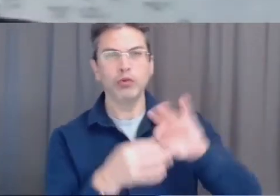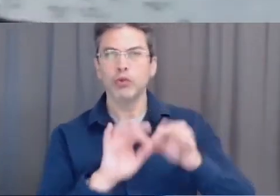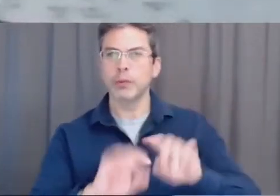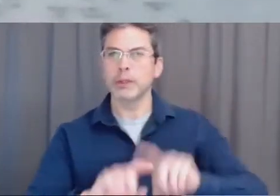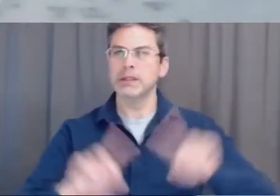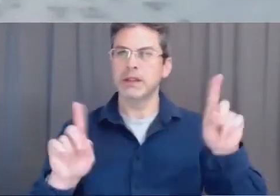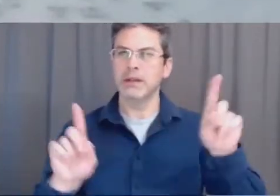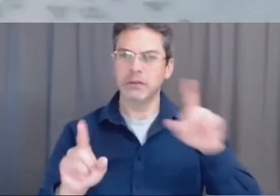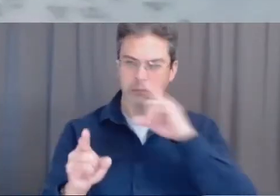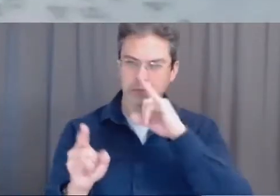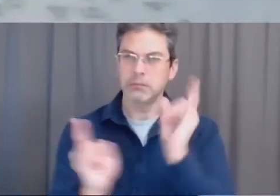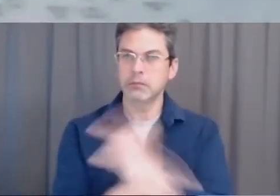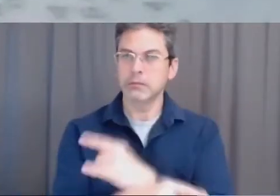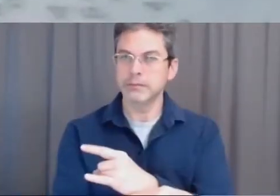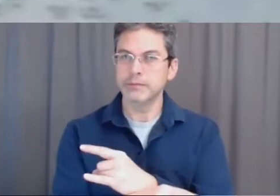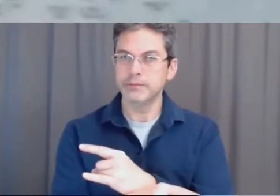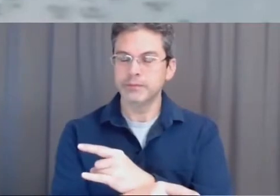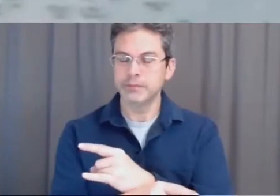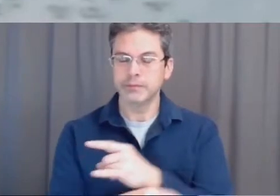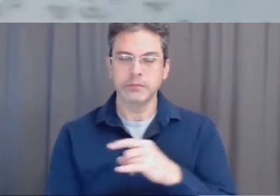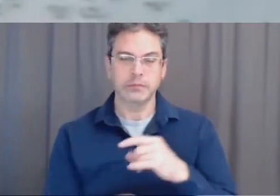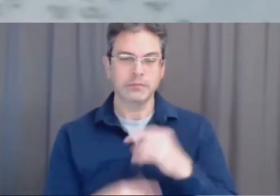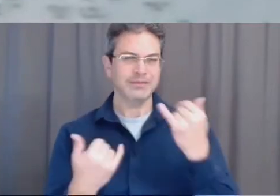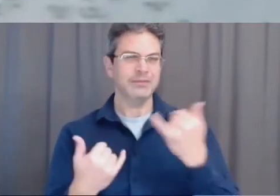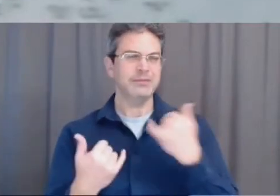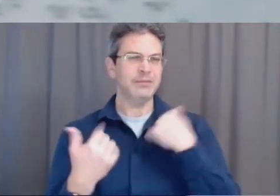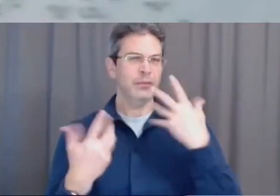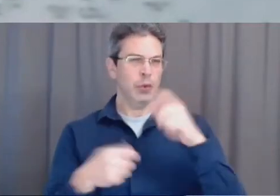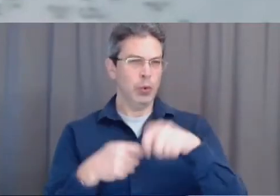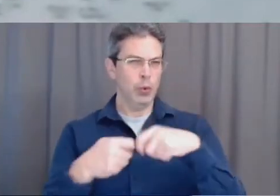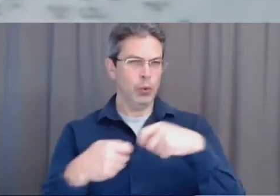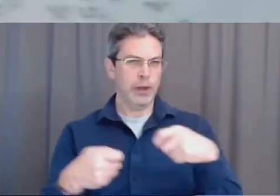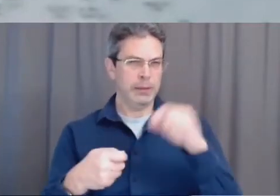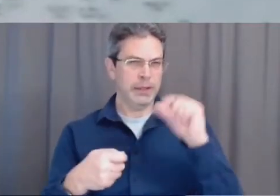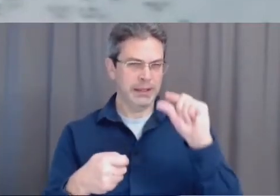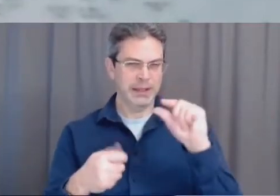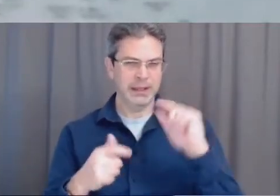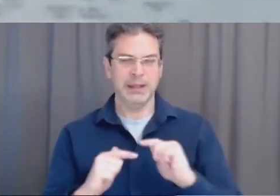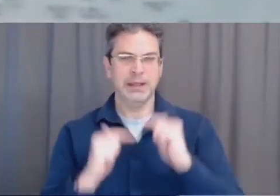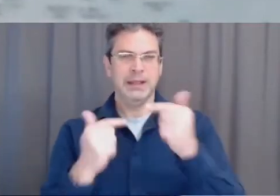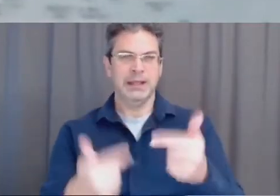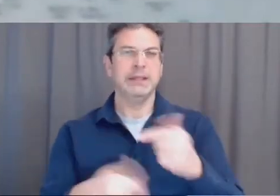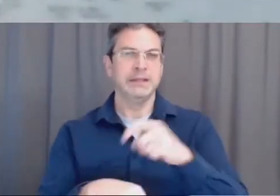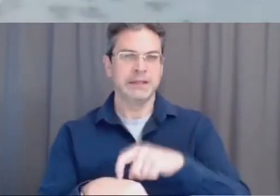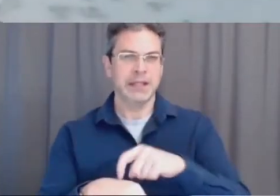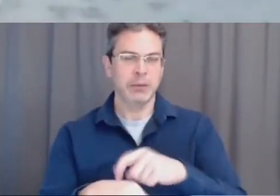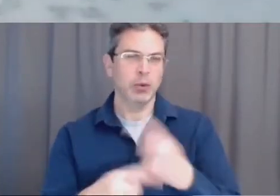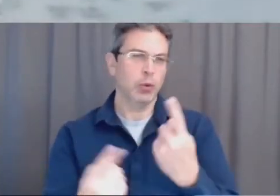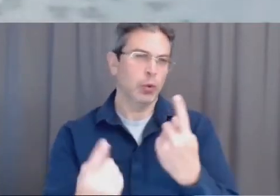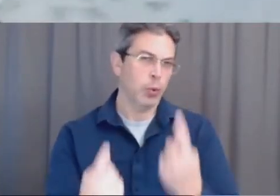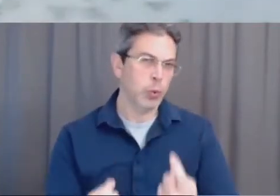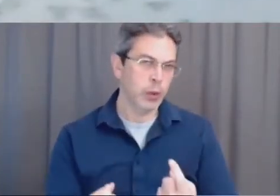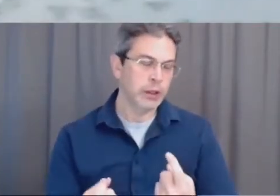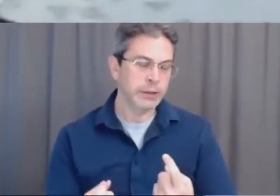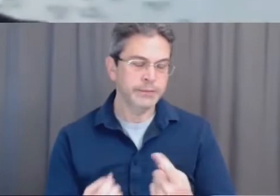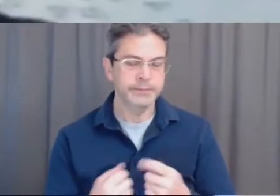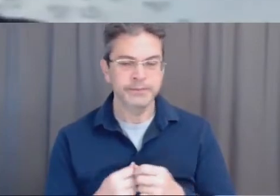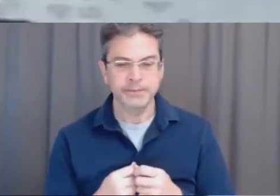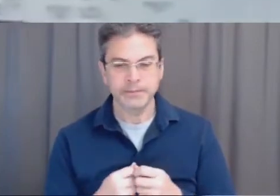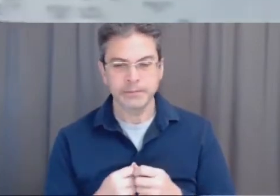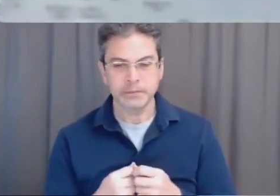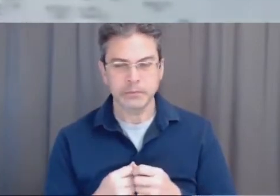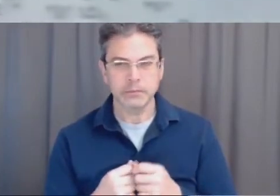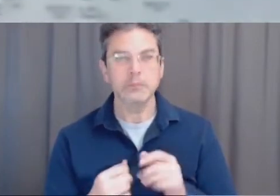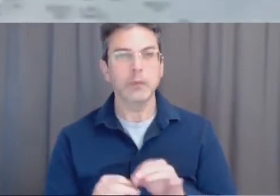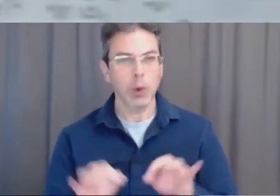bit and hopefully to leave a bit of time for questions and answers, I think that it needs to be taken